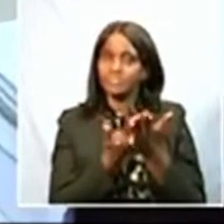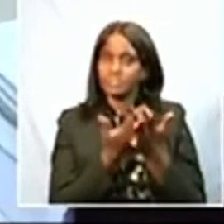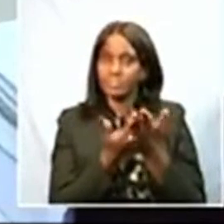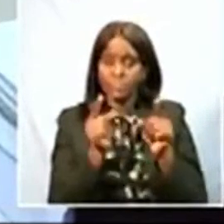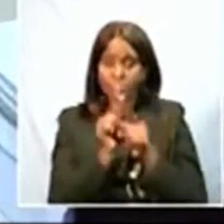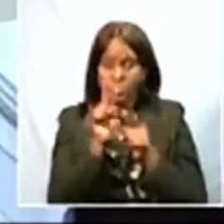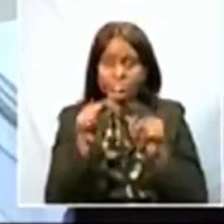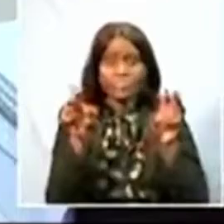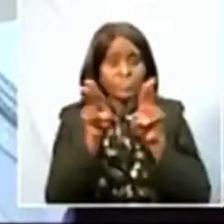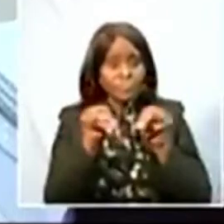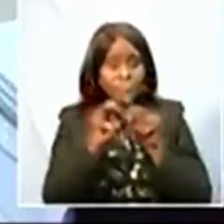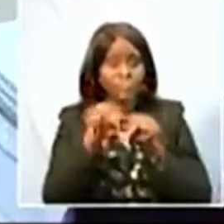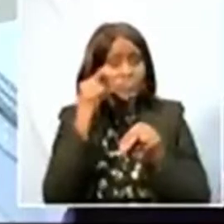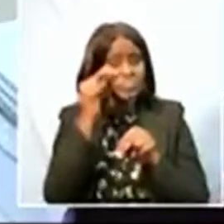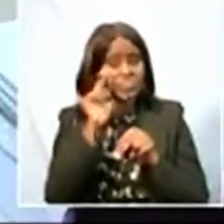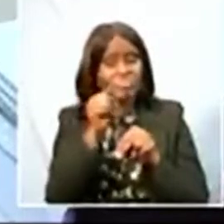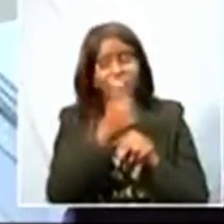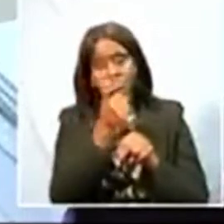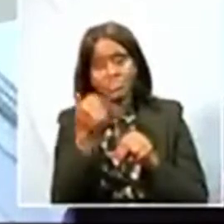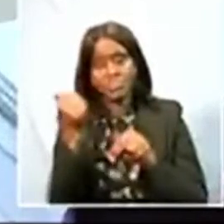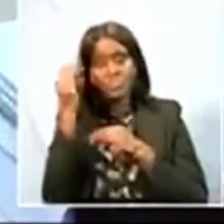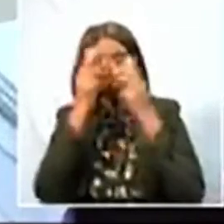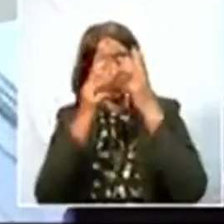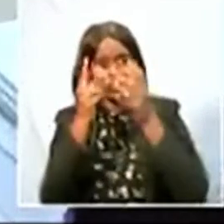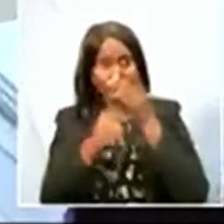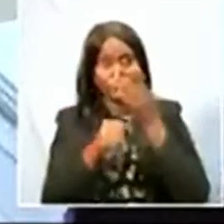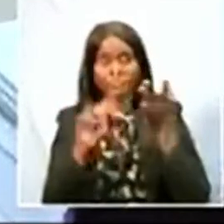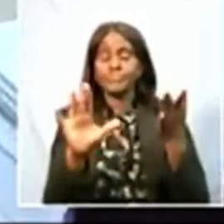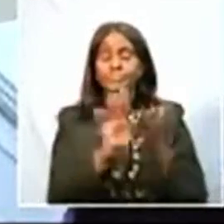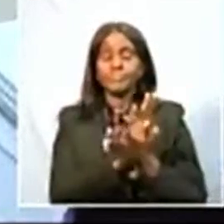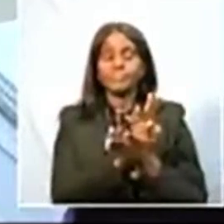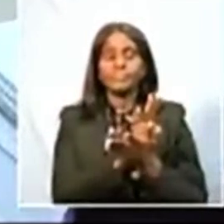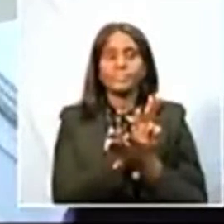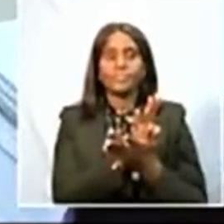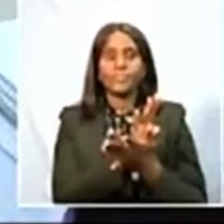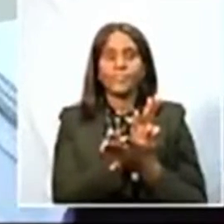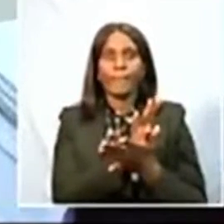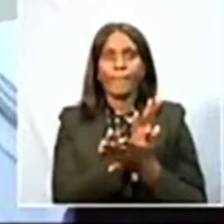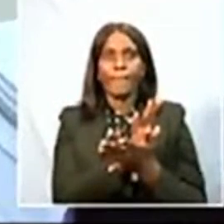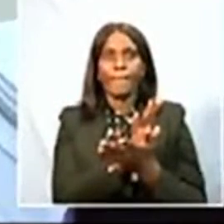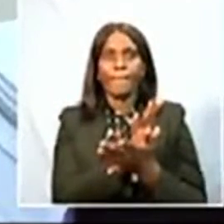And that is normal for you. Another concern is on page